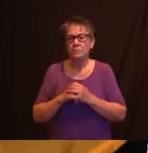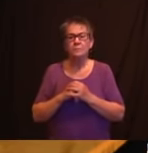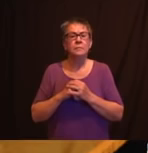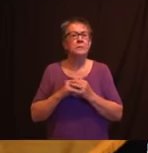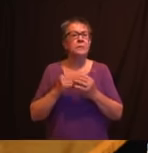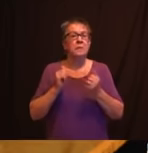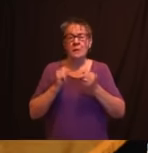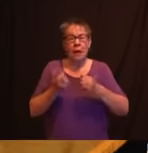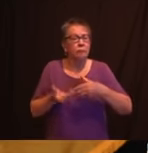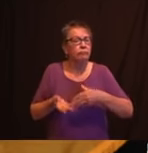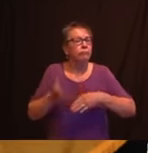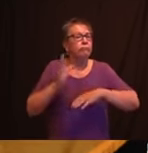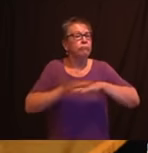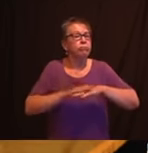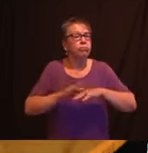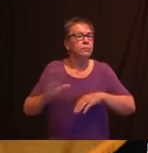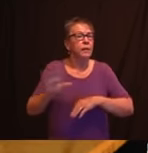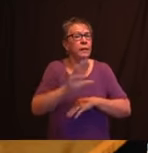in rates overall.